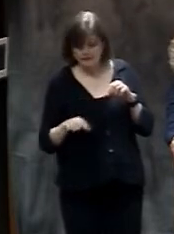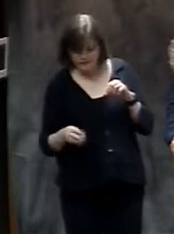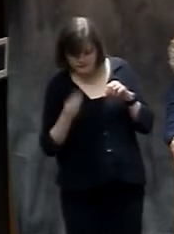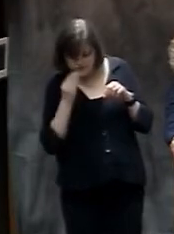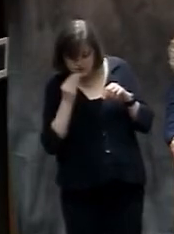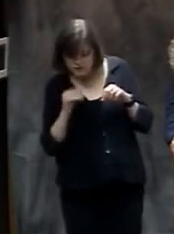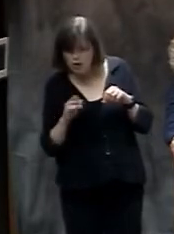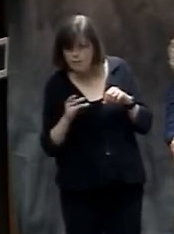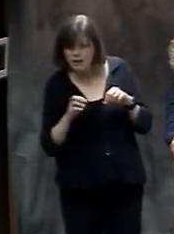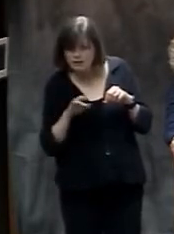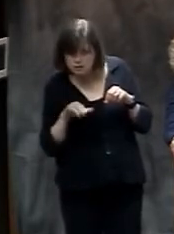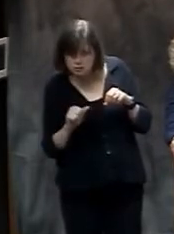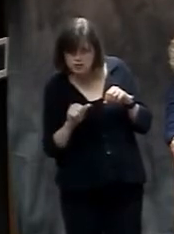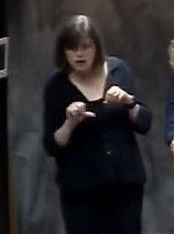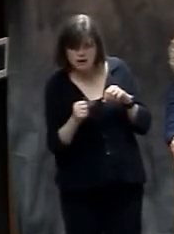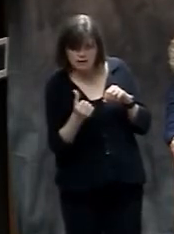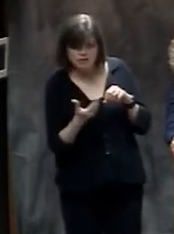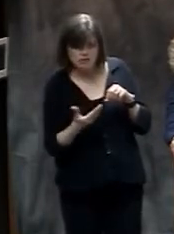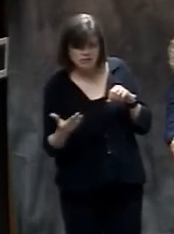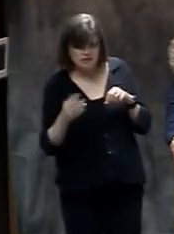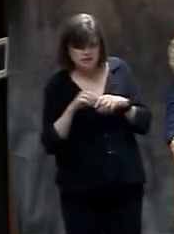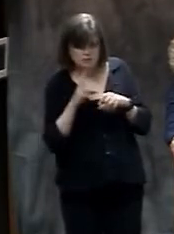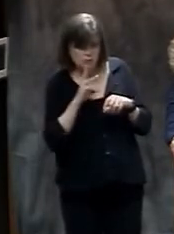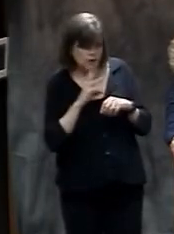on bacteria and other particles.